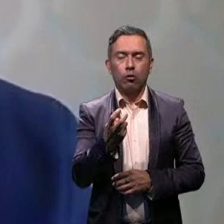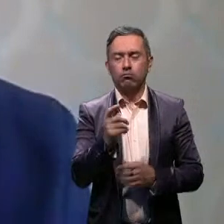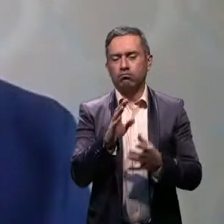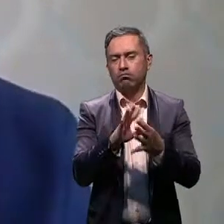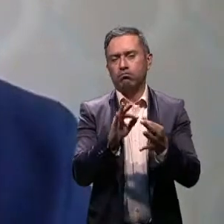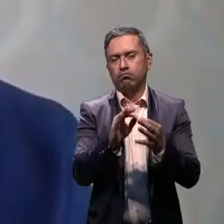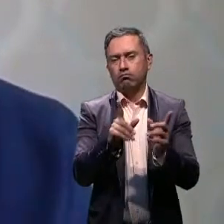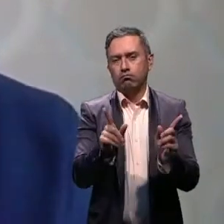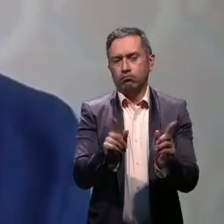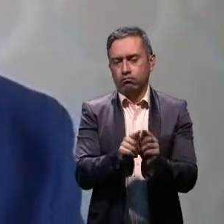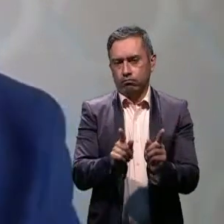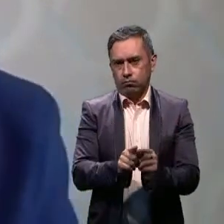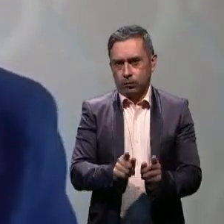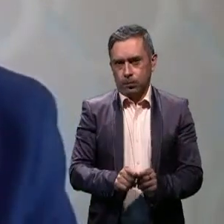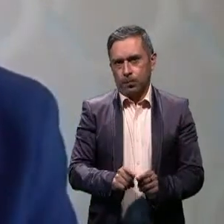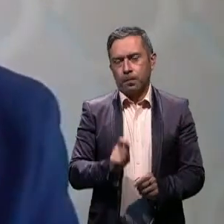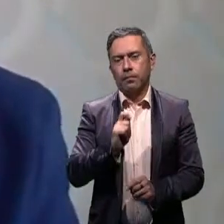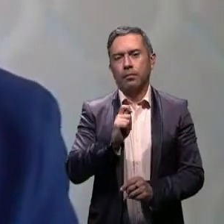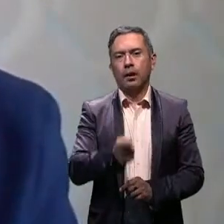are